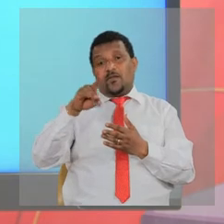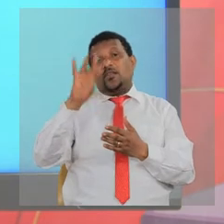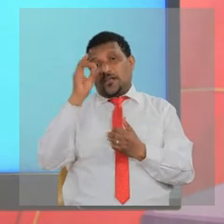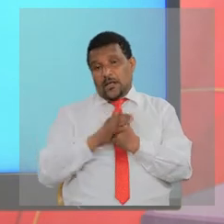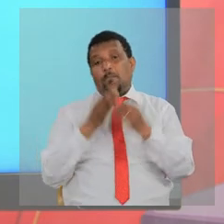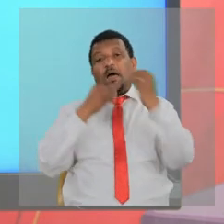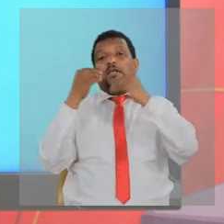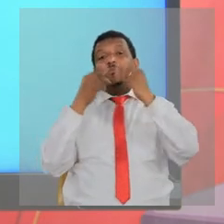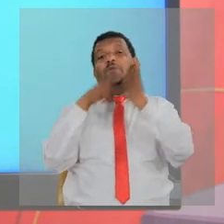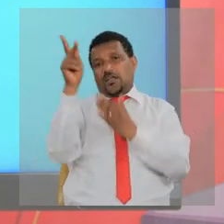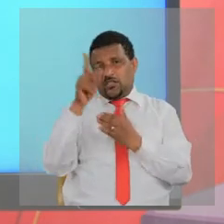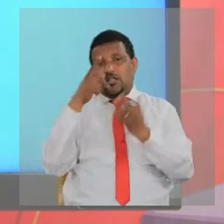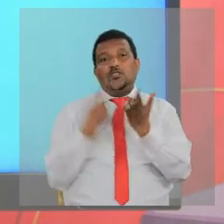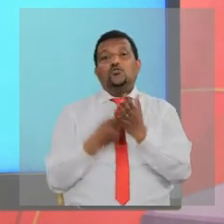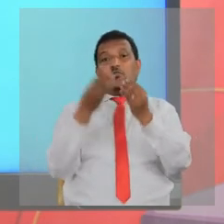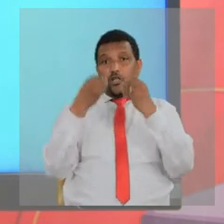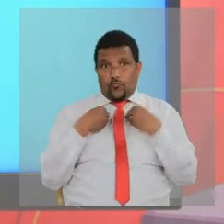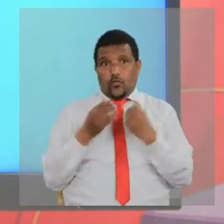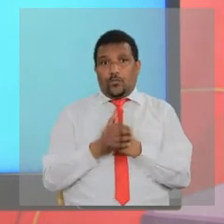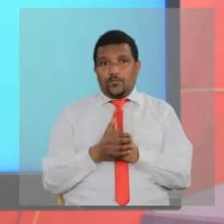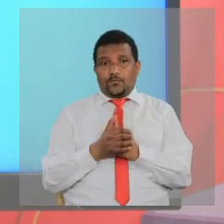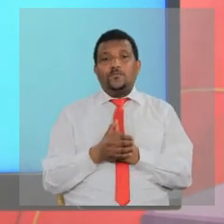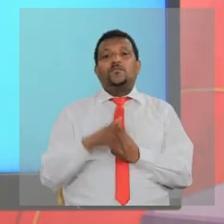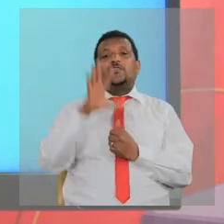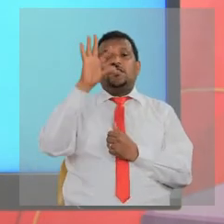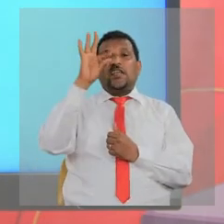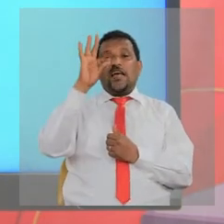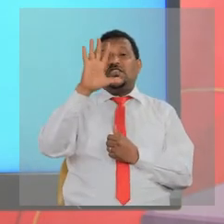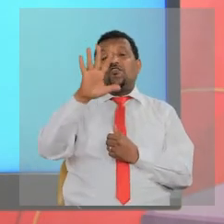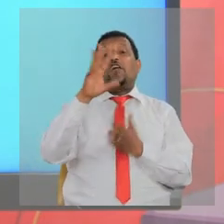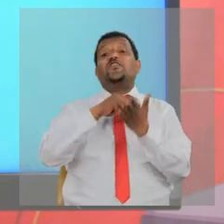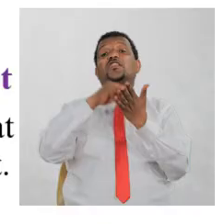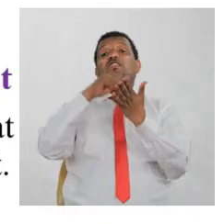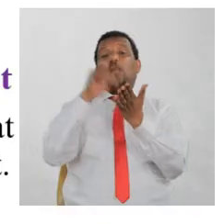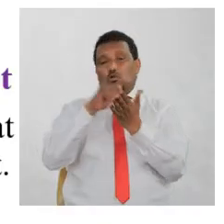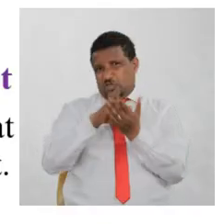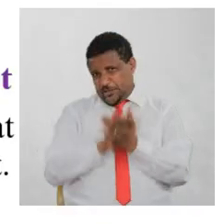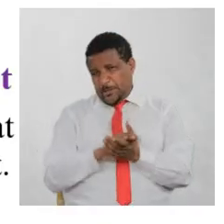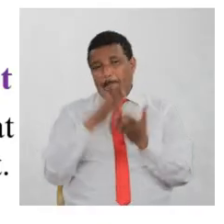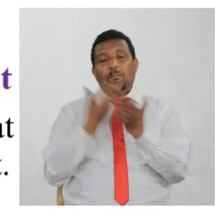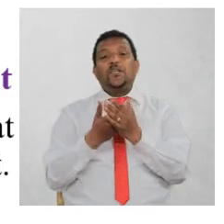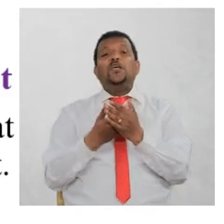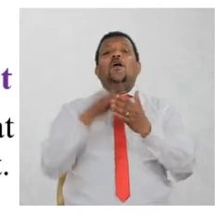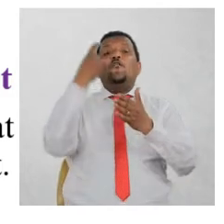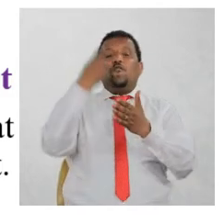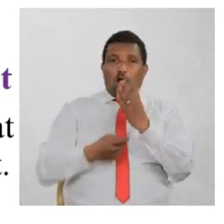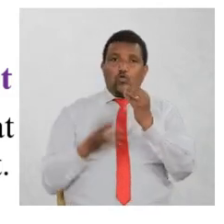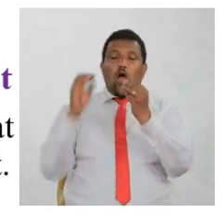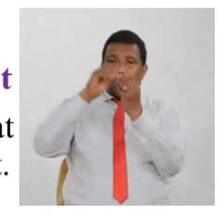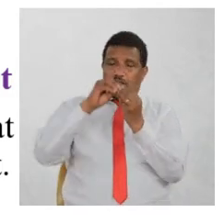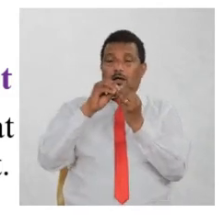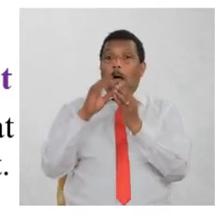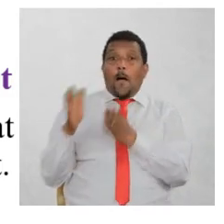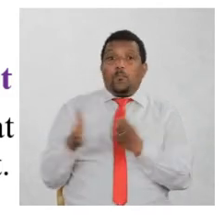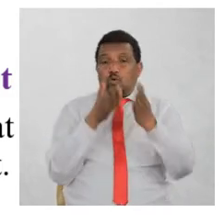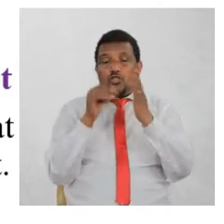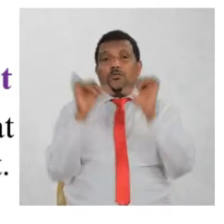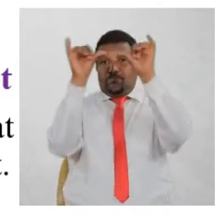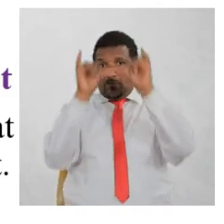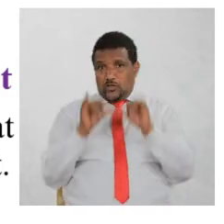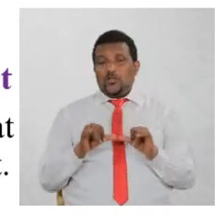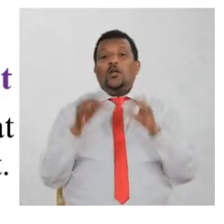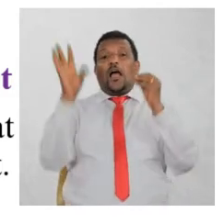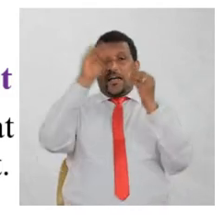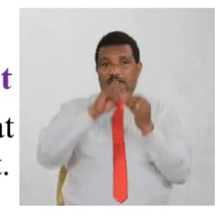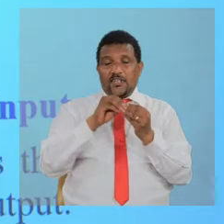price, and this will give you 95,000 birr. Using the value added approach, GDP is measured by adding all